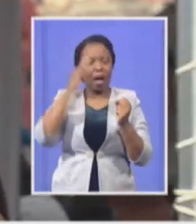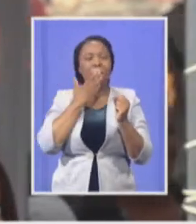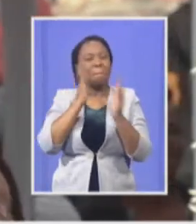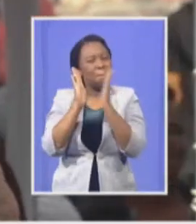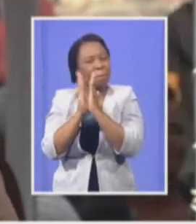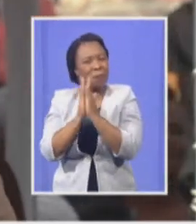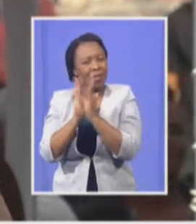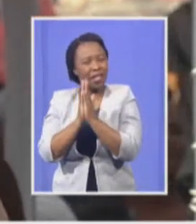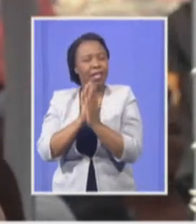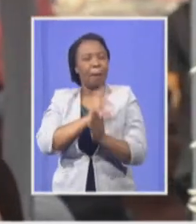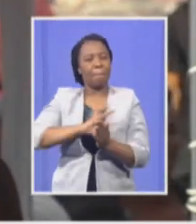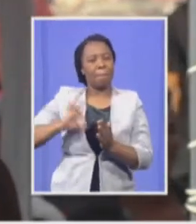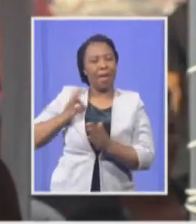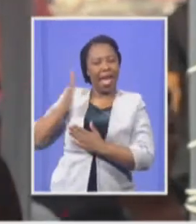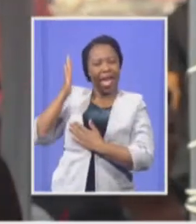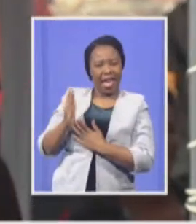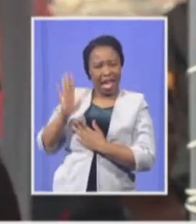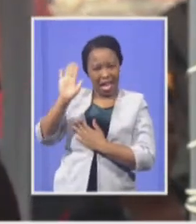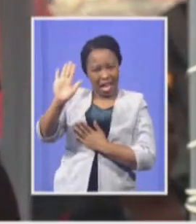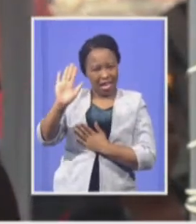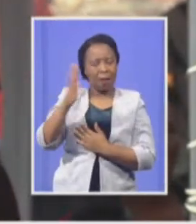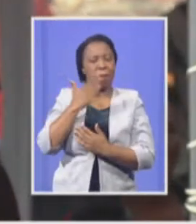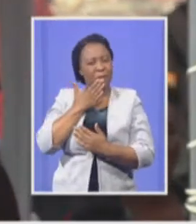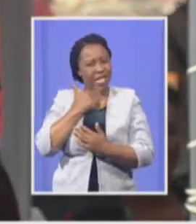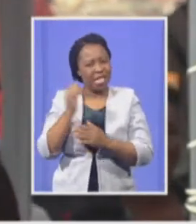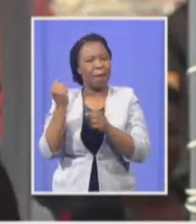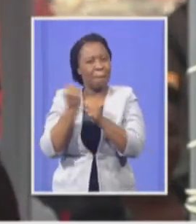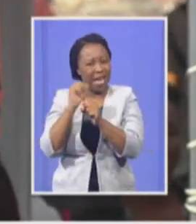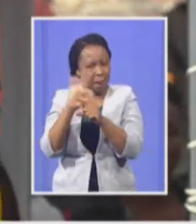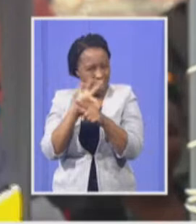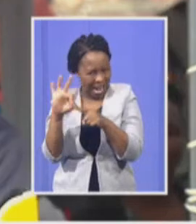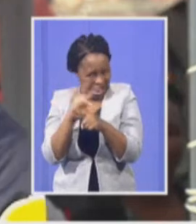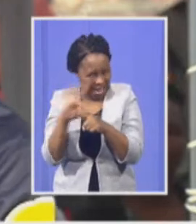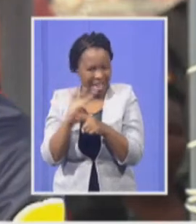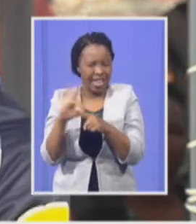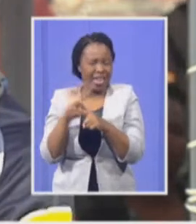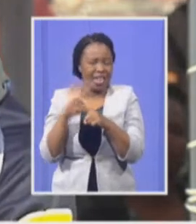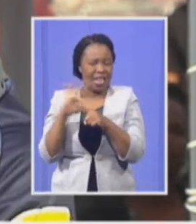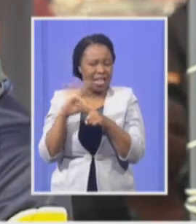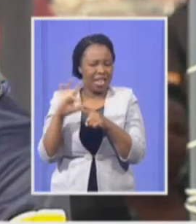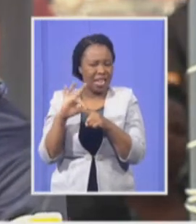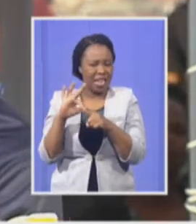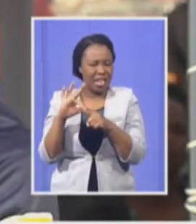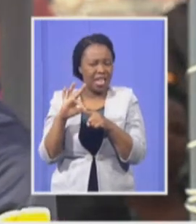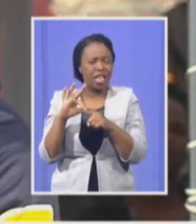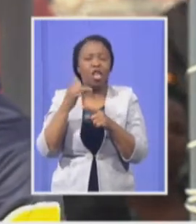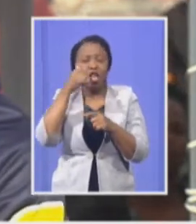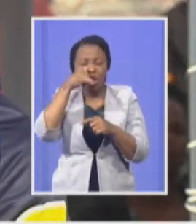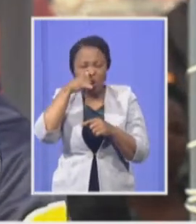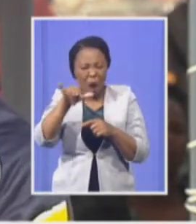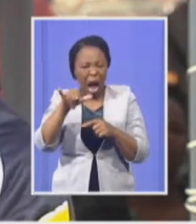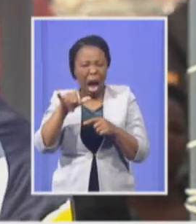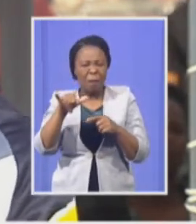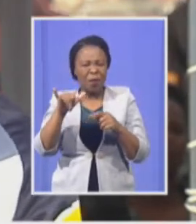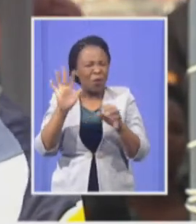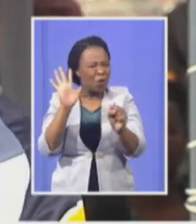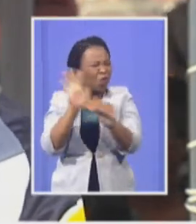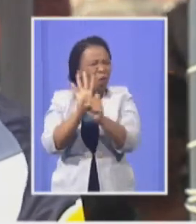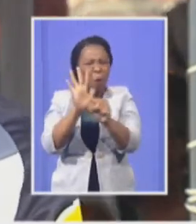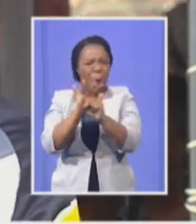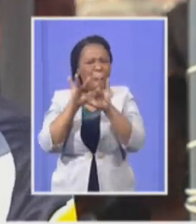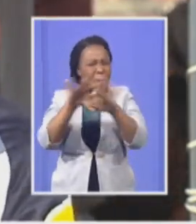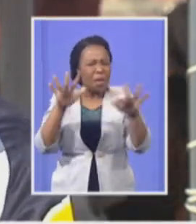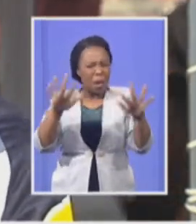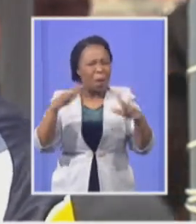asenzele iplani siyacela kumeya ukuthi asenzele iplani ngeke ingabikho icrime kwisifico semikuku efana ngale kube